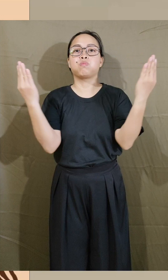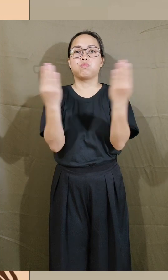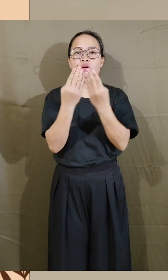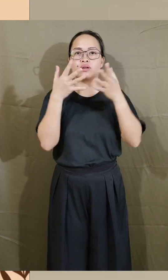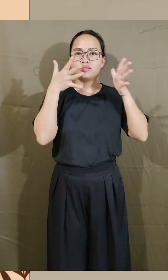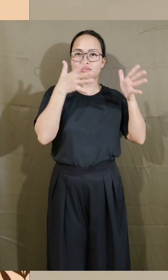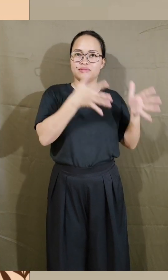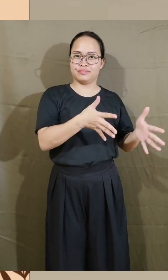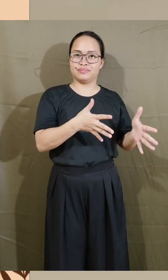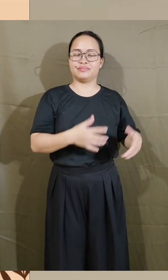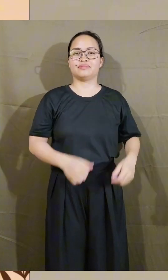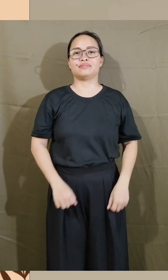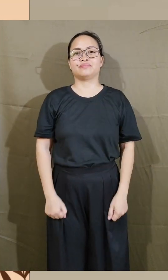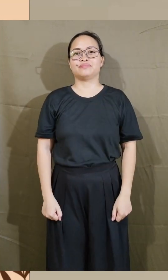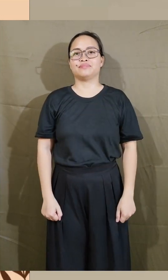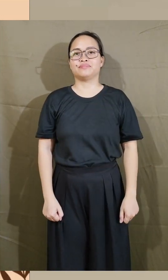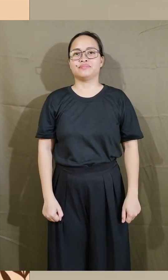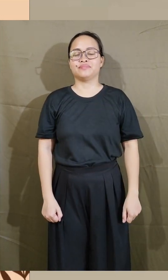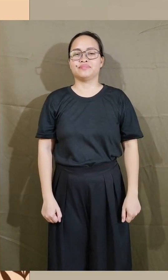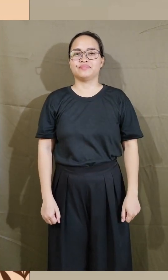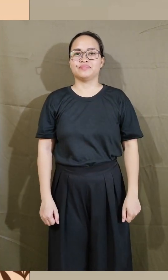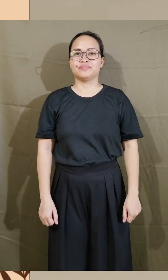left.